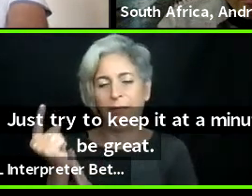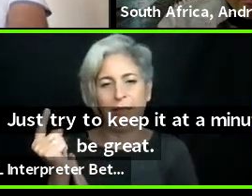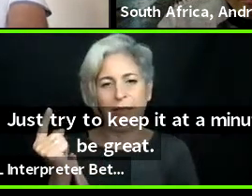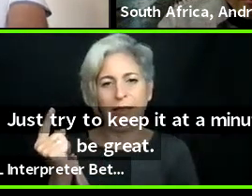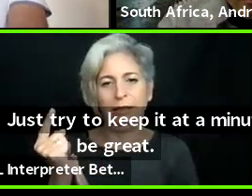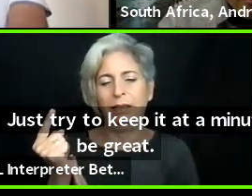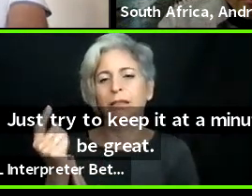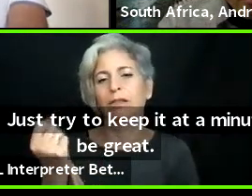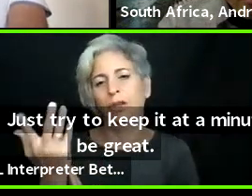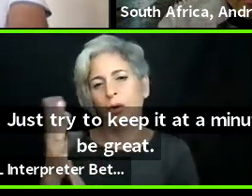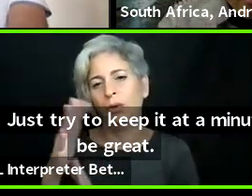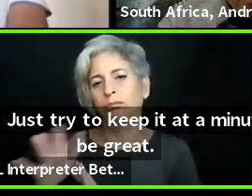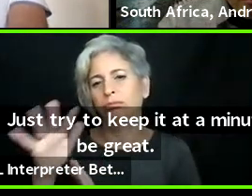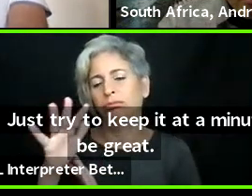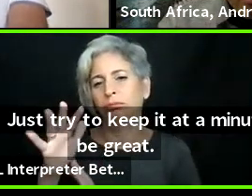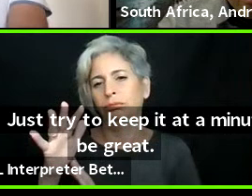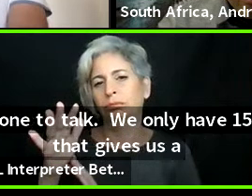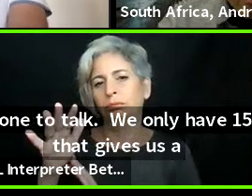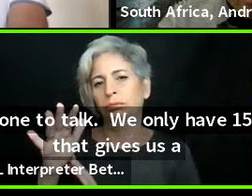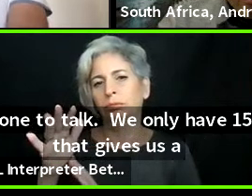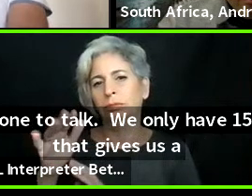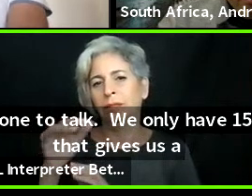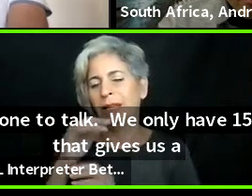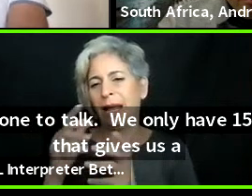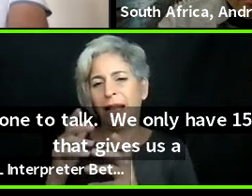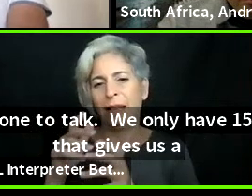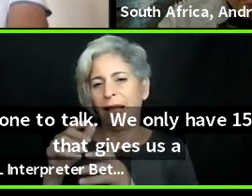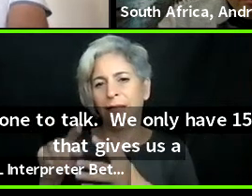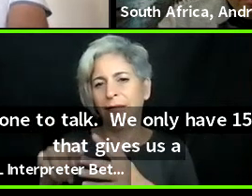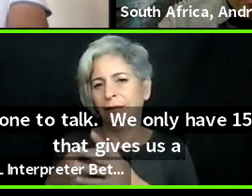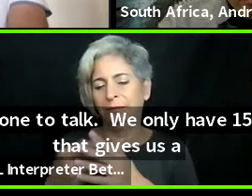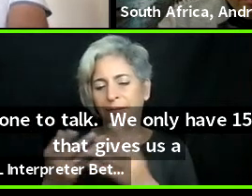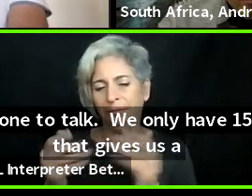that gives us a little bit of breathing room, but not much breathing room.